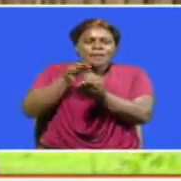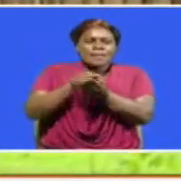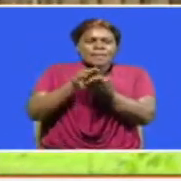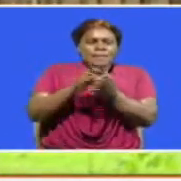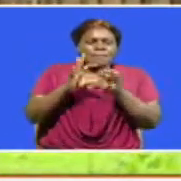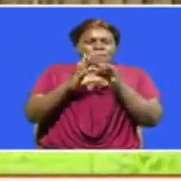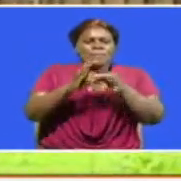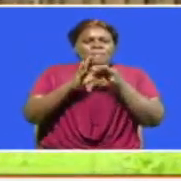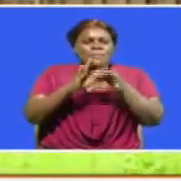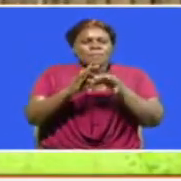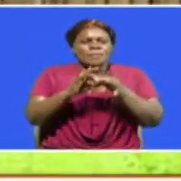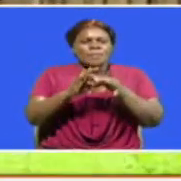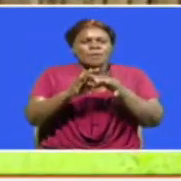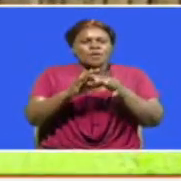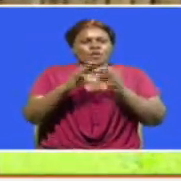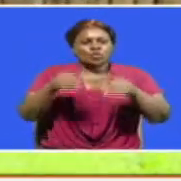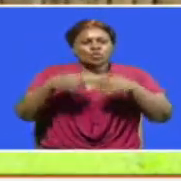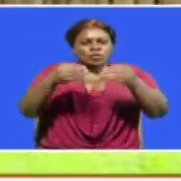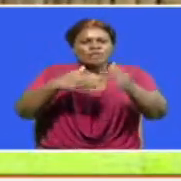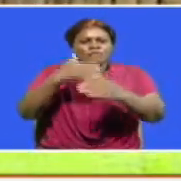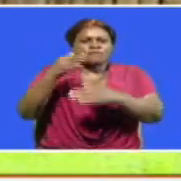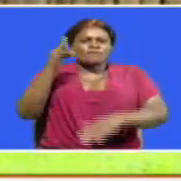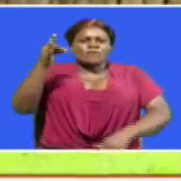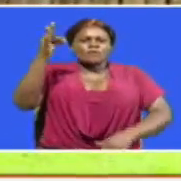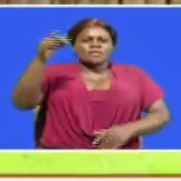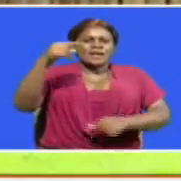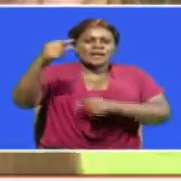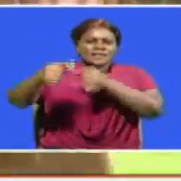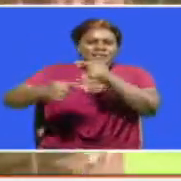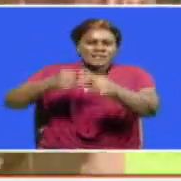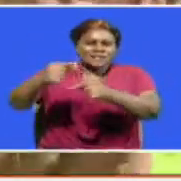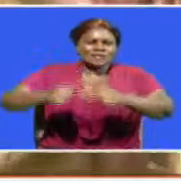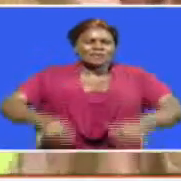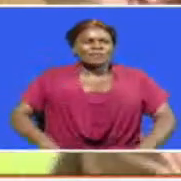traditional artifacts to pass over to their future generations.